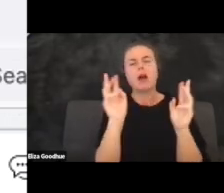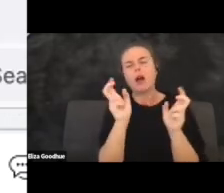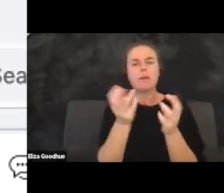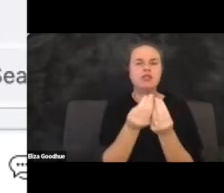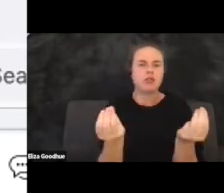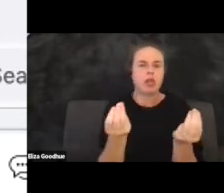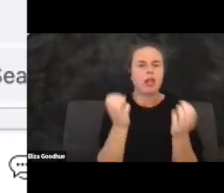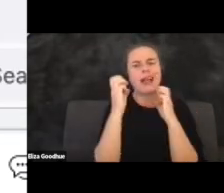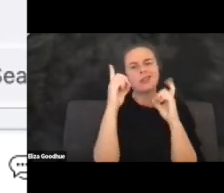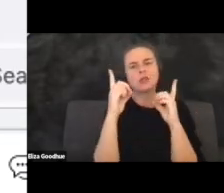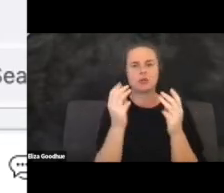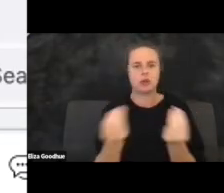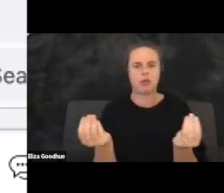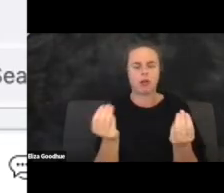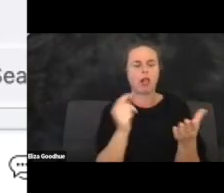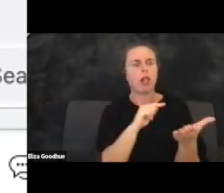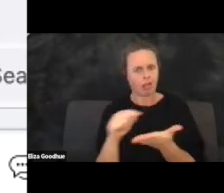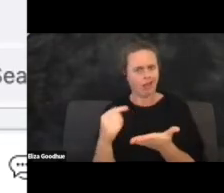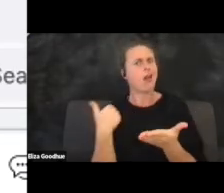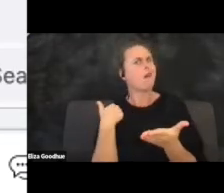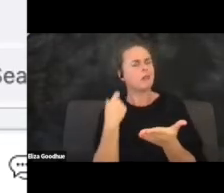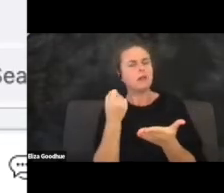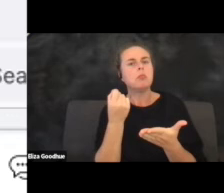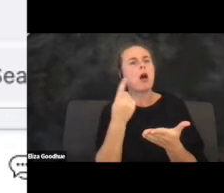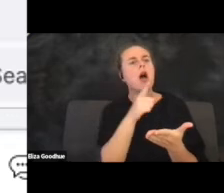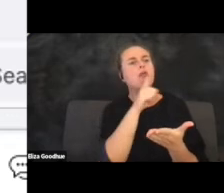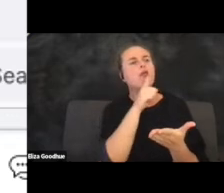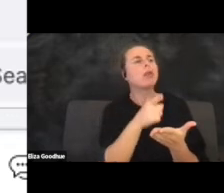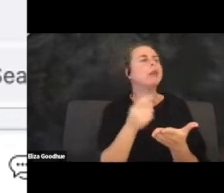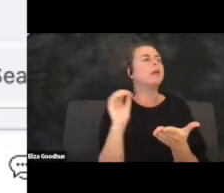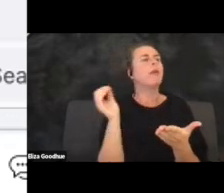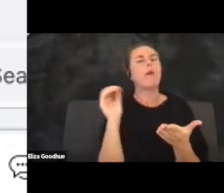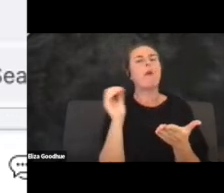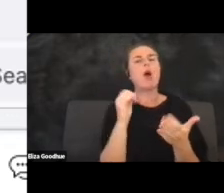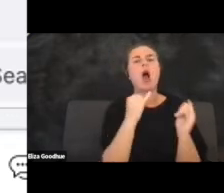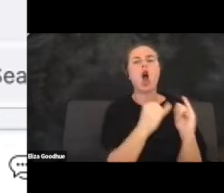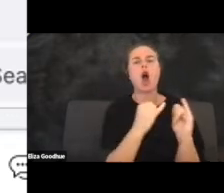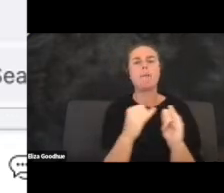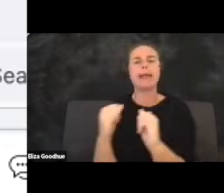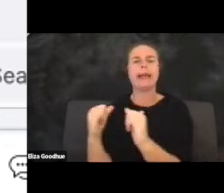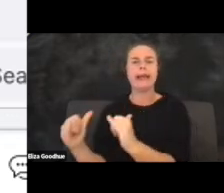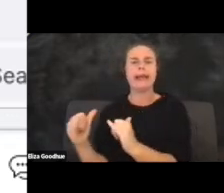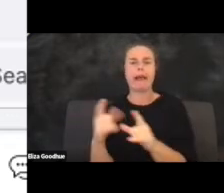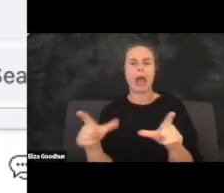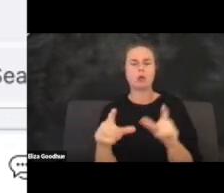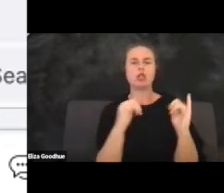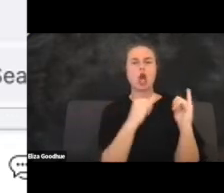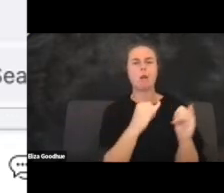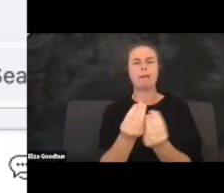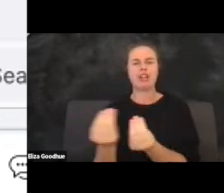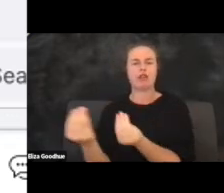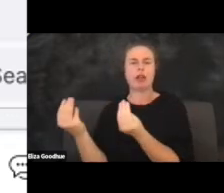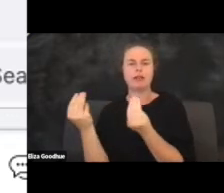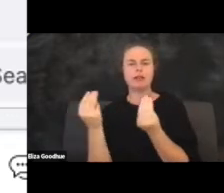use, but sometimes there's not commonality between organizations, right? So if you have a single